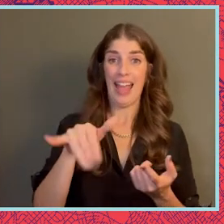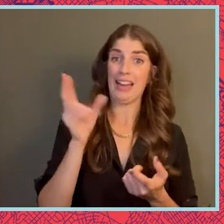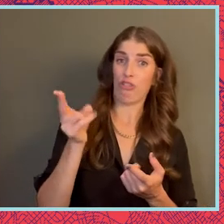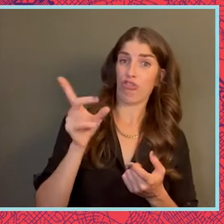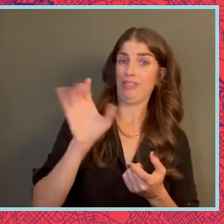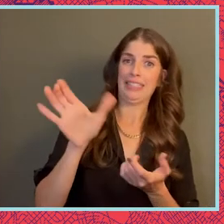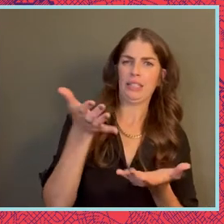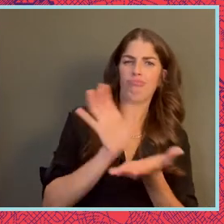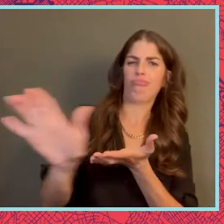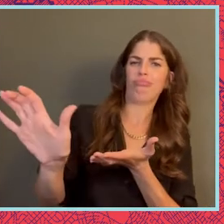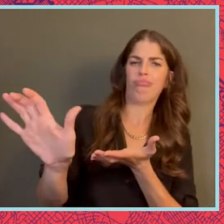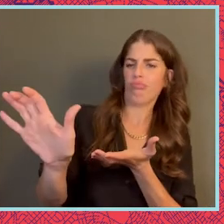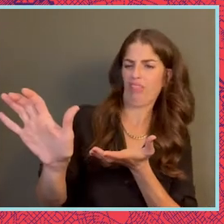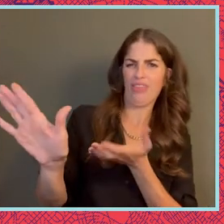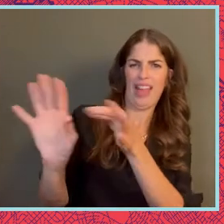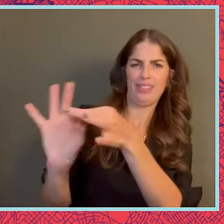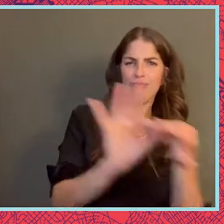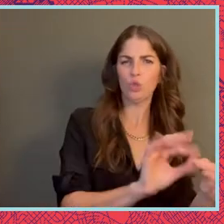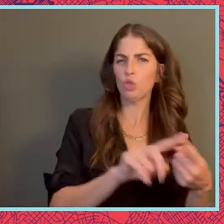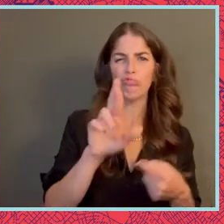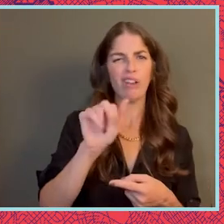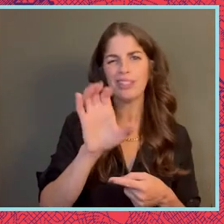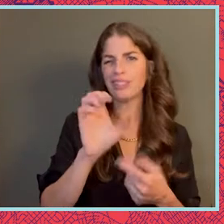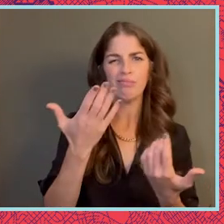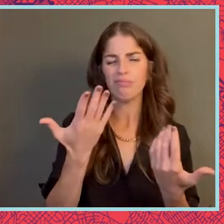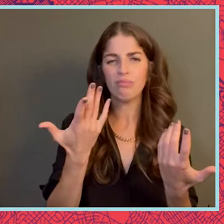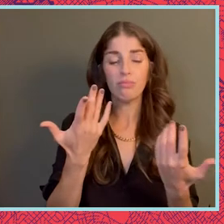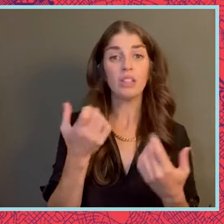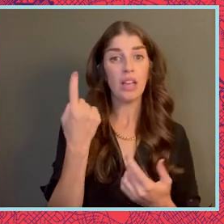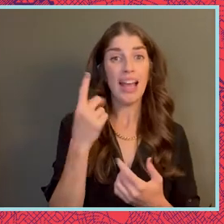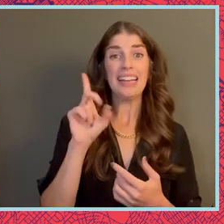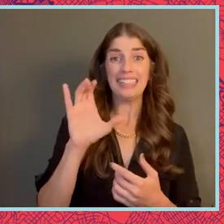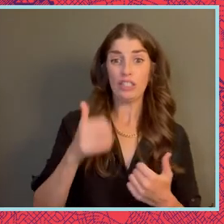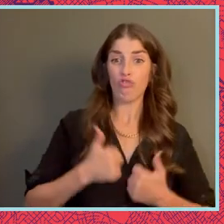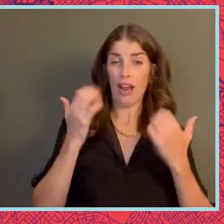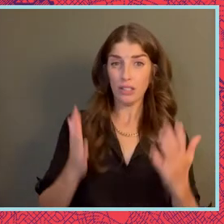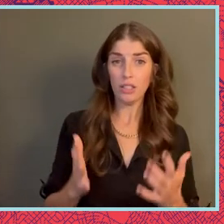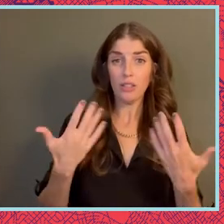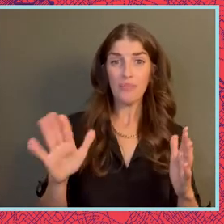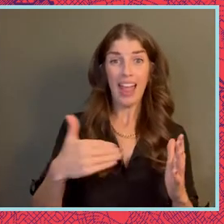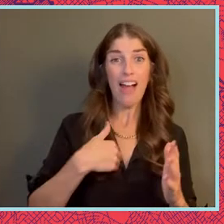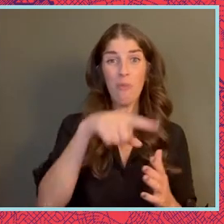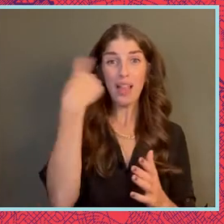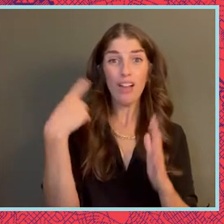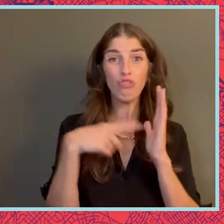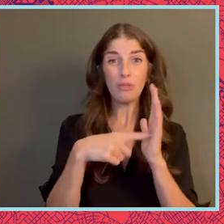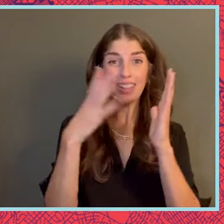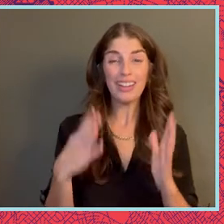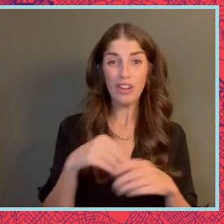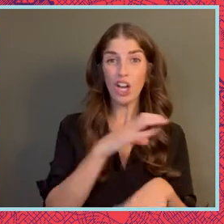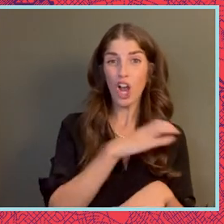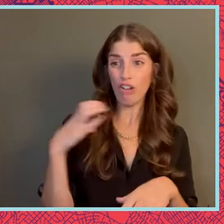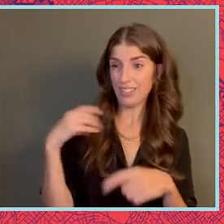D.C.'s disenfranchisement is tied to racism and subjugation. And when you have D.C. residents that have lacked representation